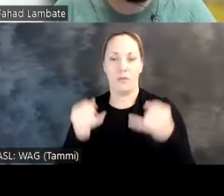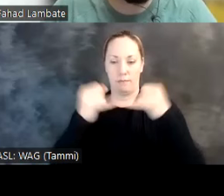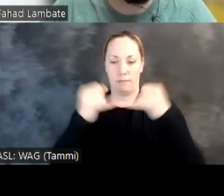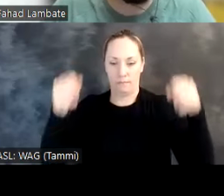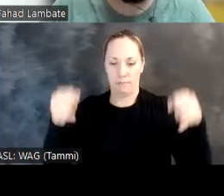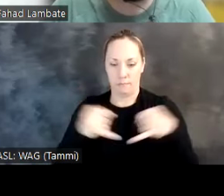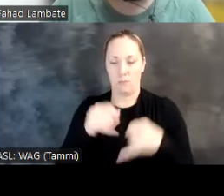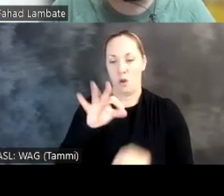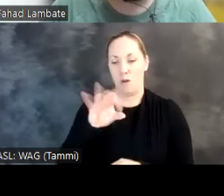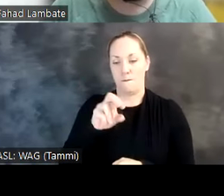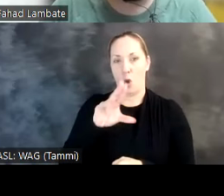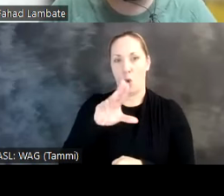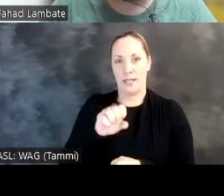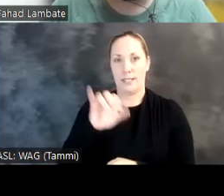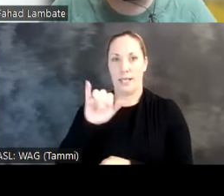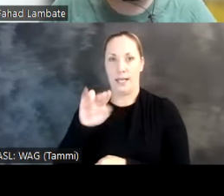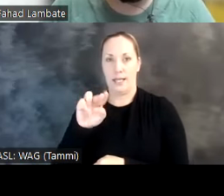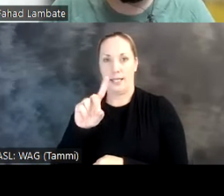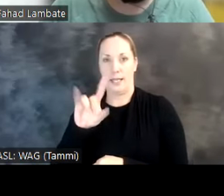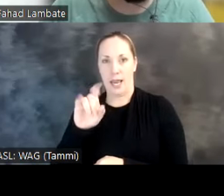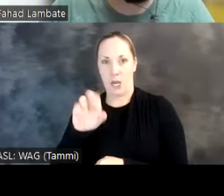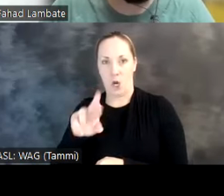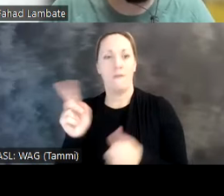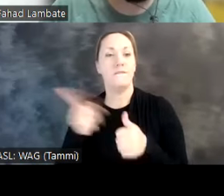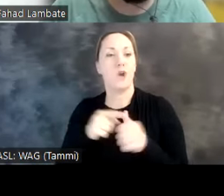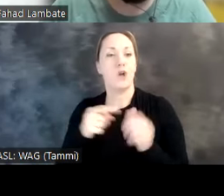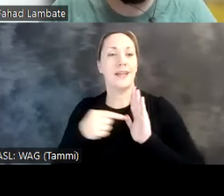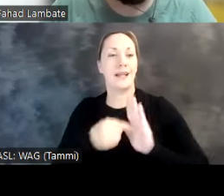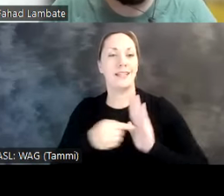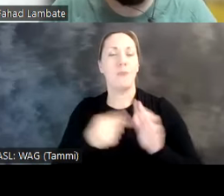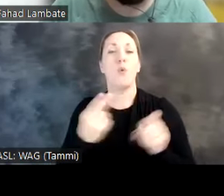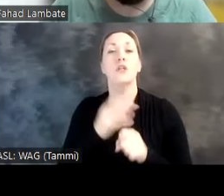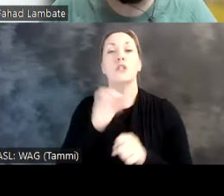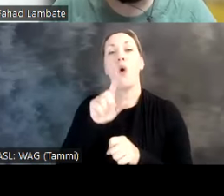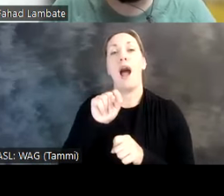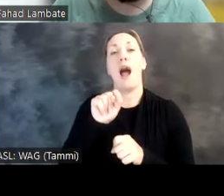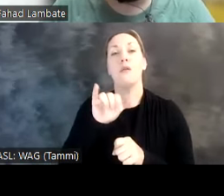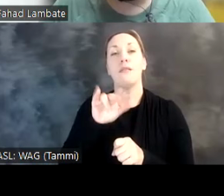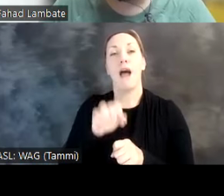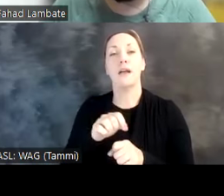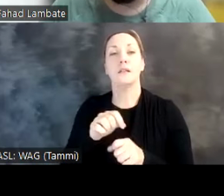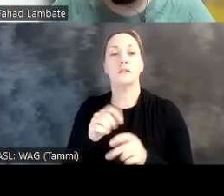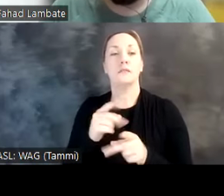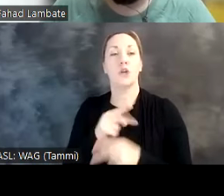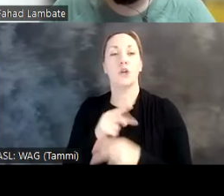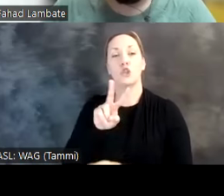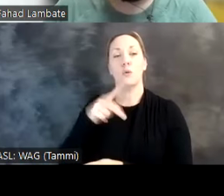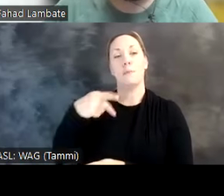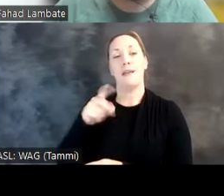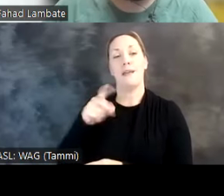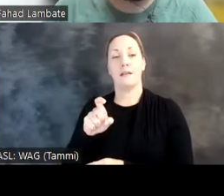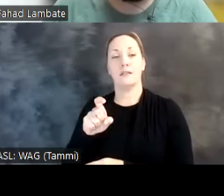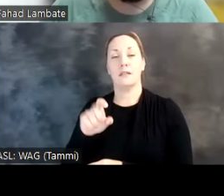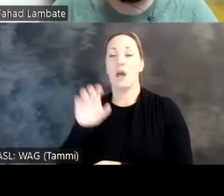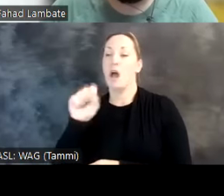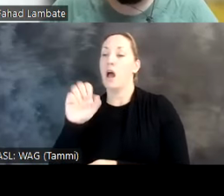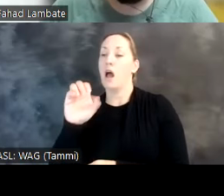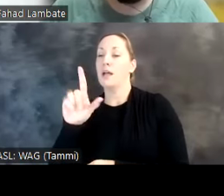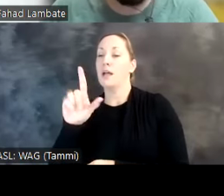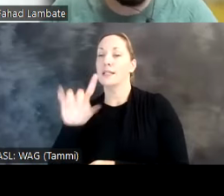So in the first example, we are using an outline property over here with 2px solid blue. So there is